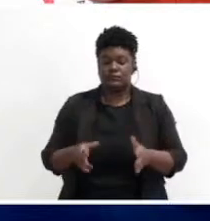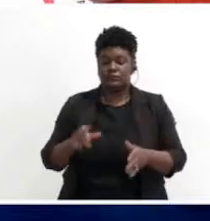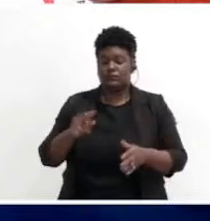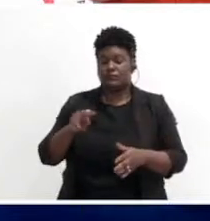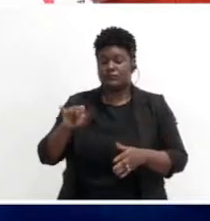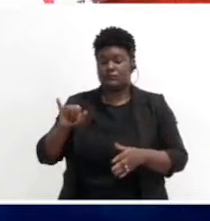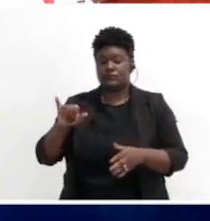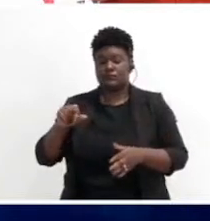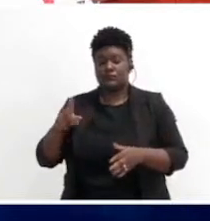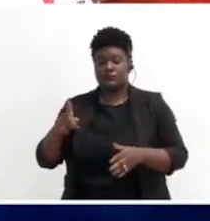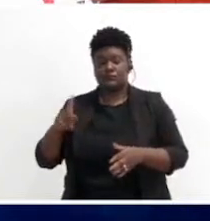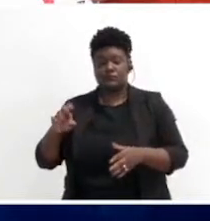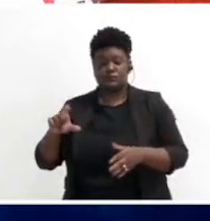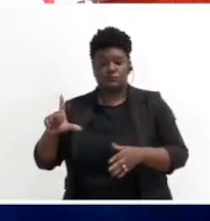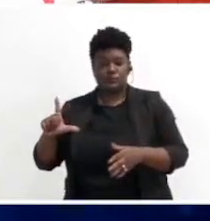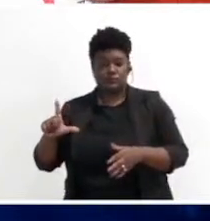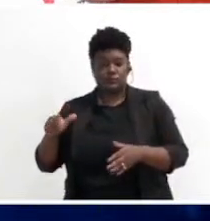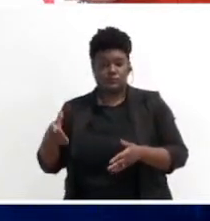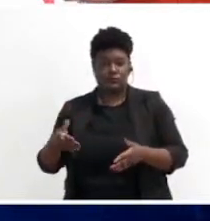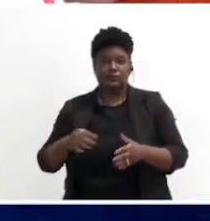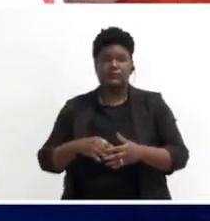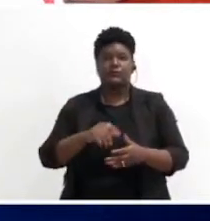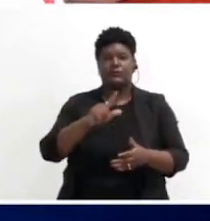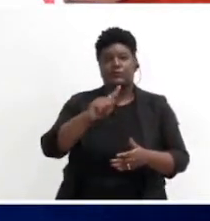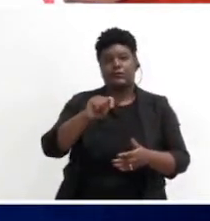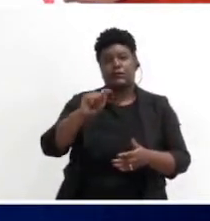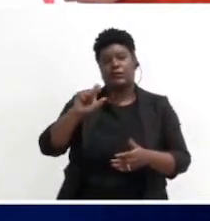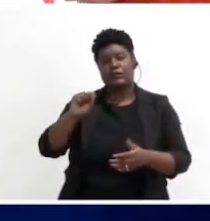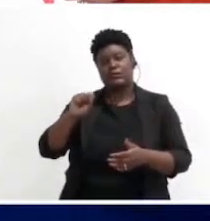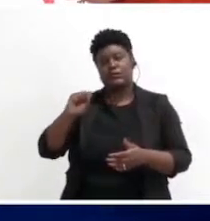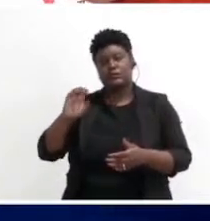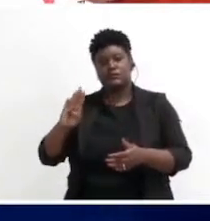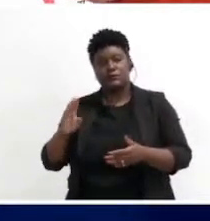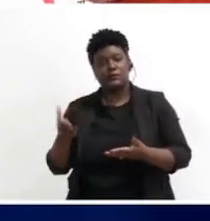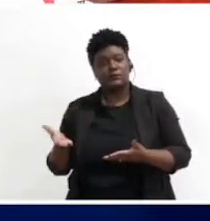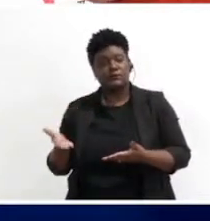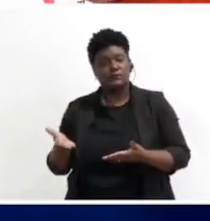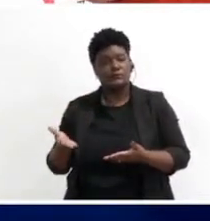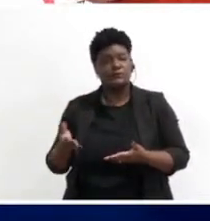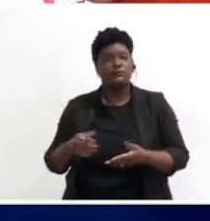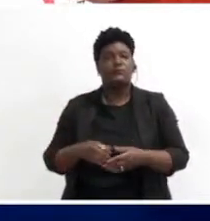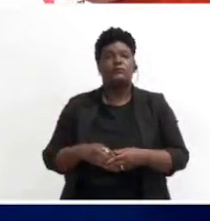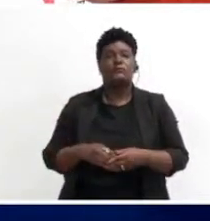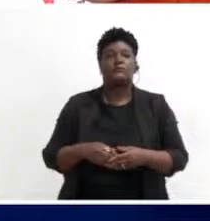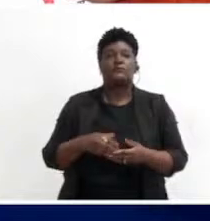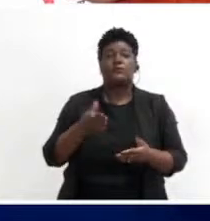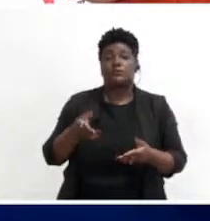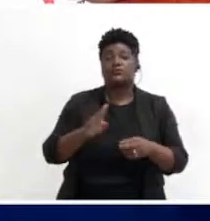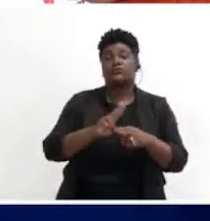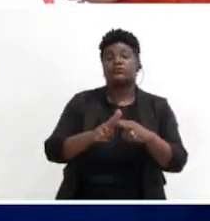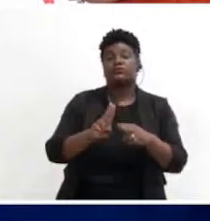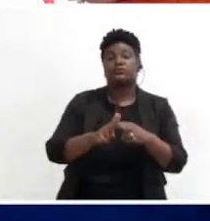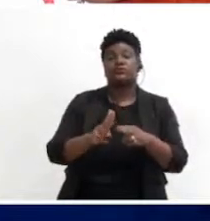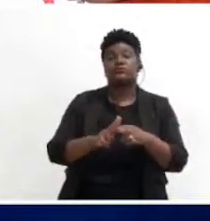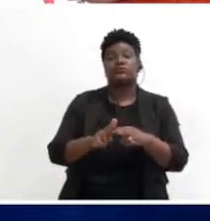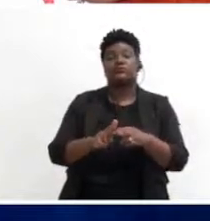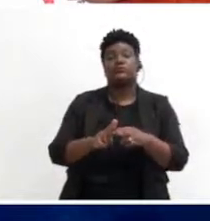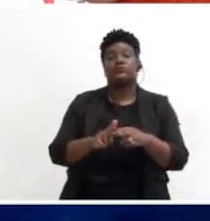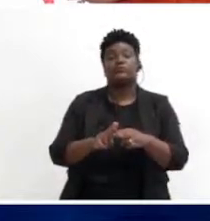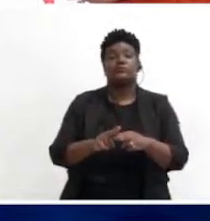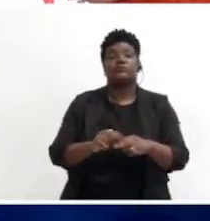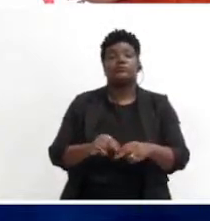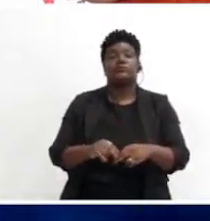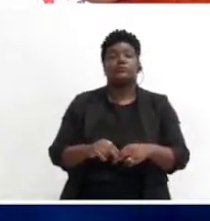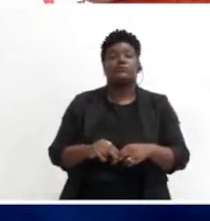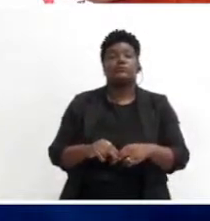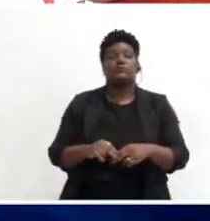would be something that would be used in very common for high-performance application today,